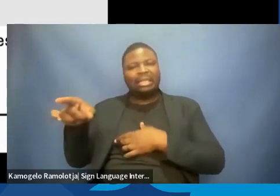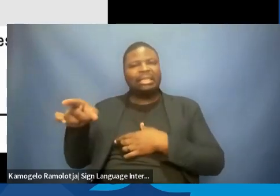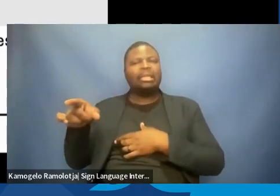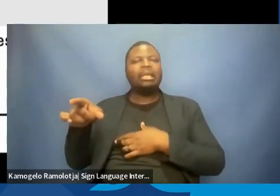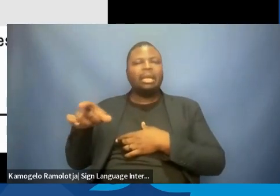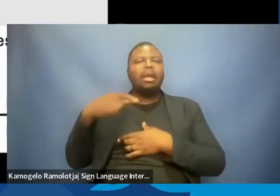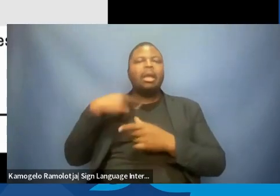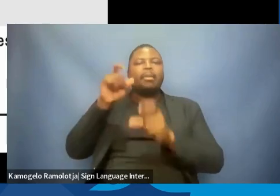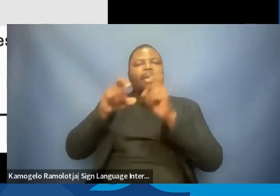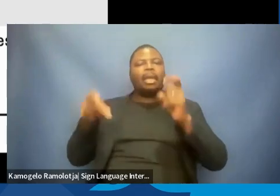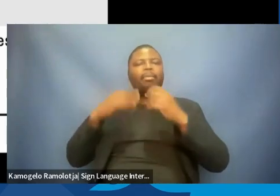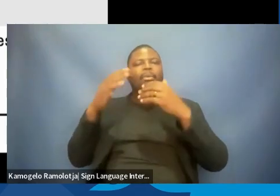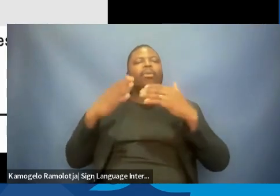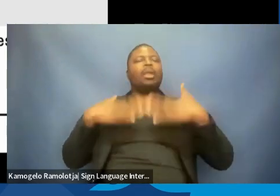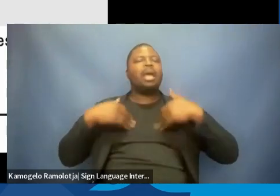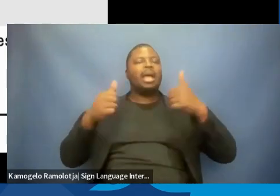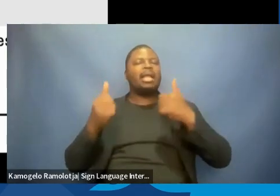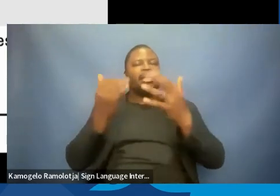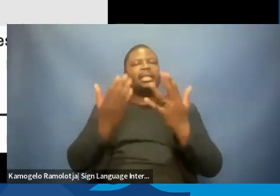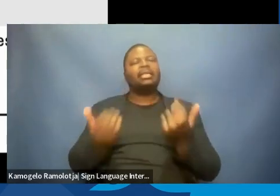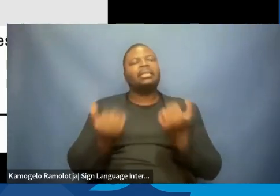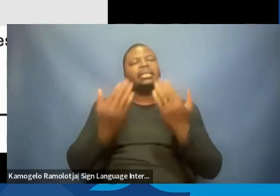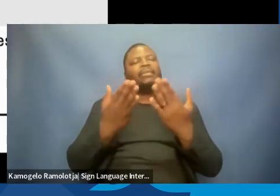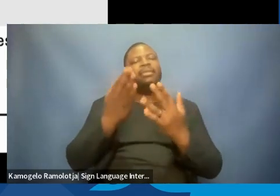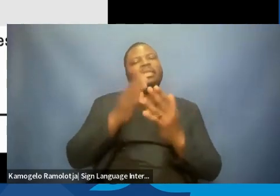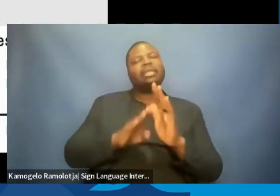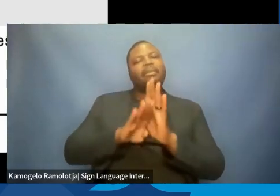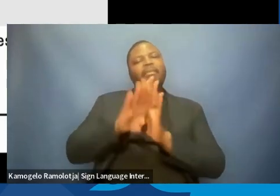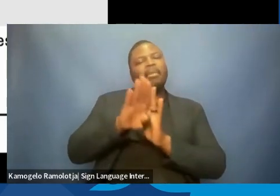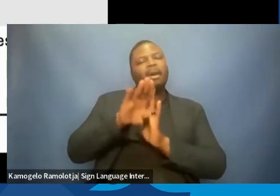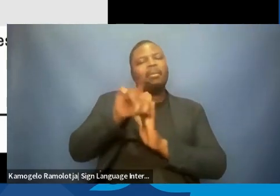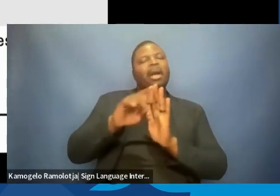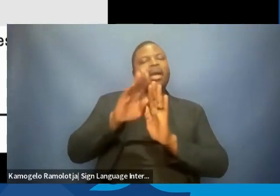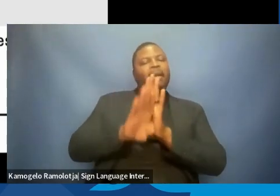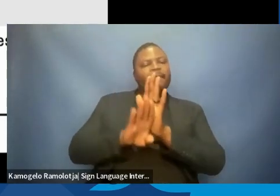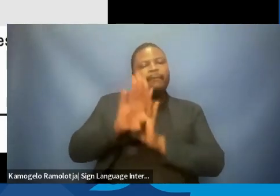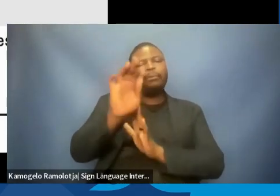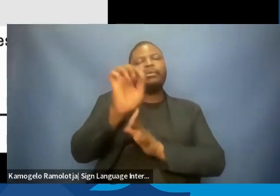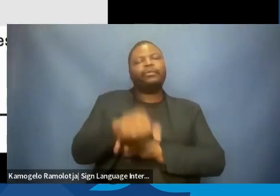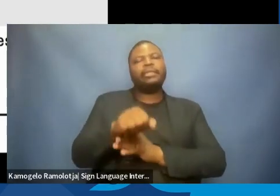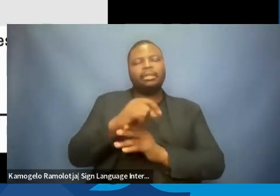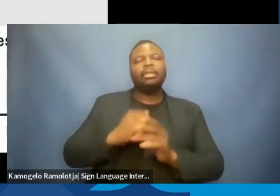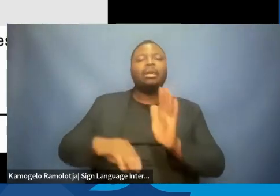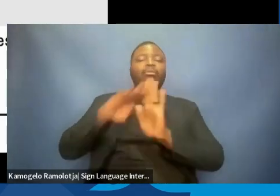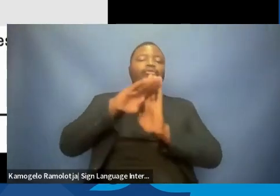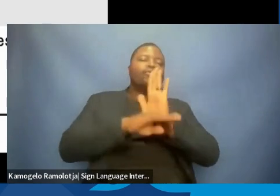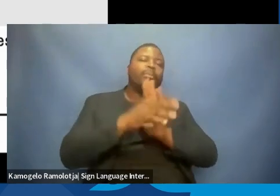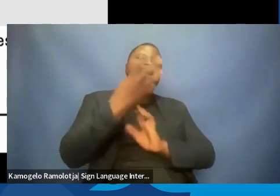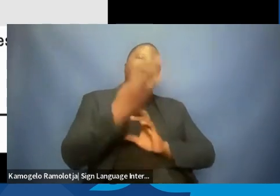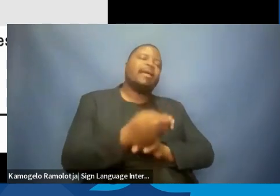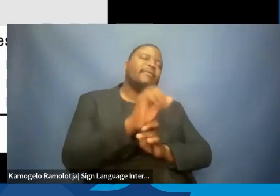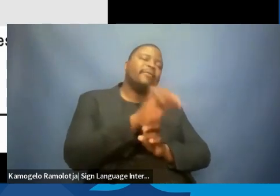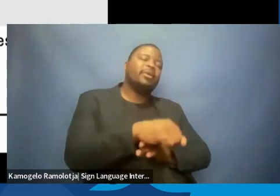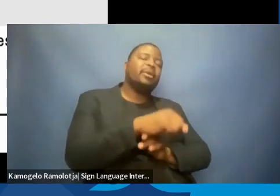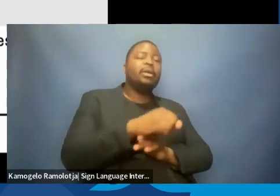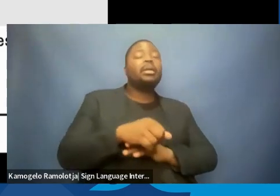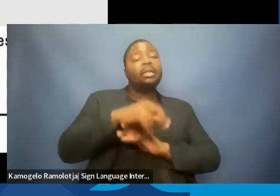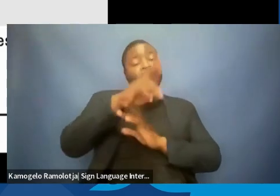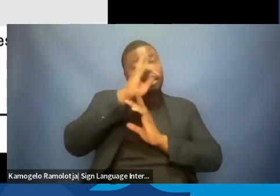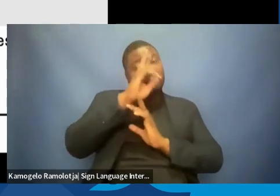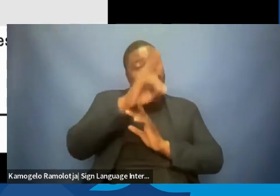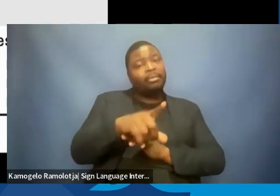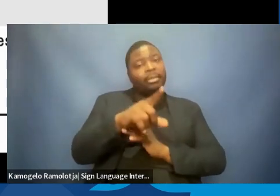of the benefits is reduced disease transmission. We know that health outcomes of people who access